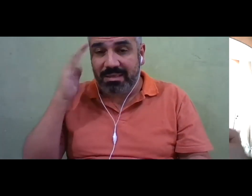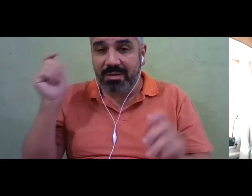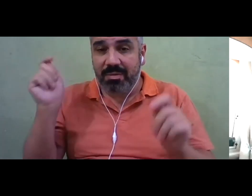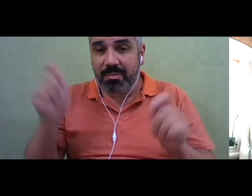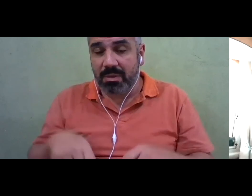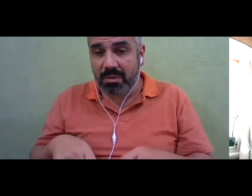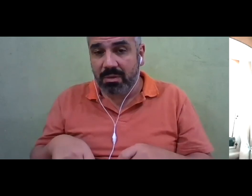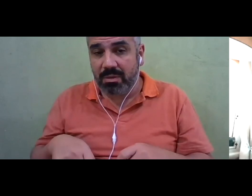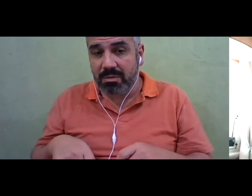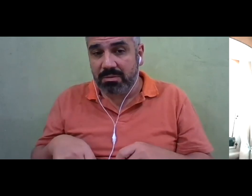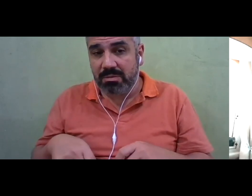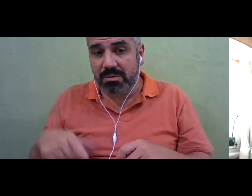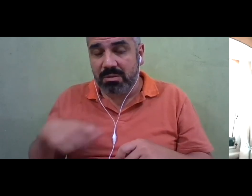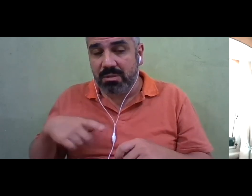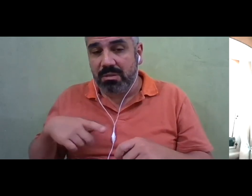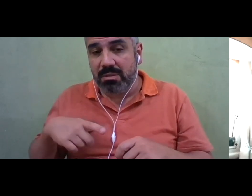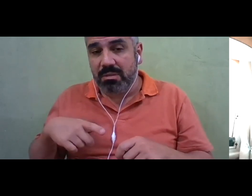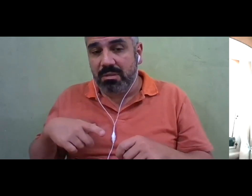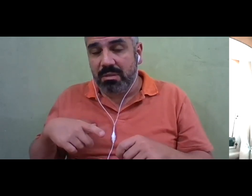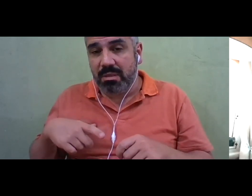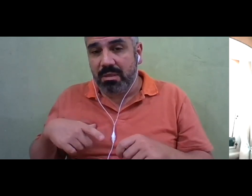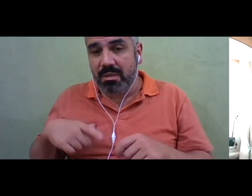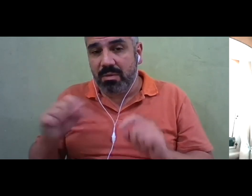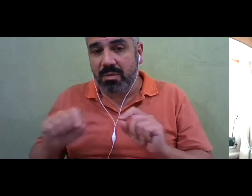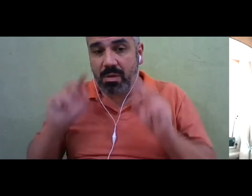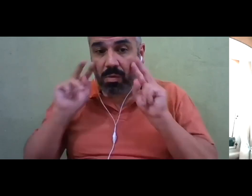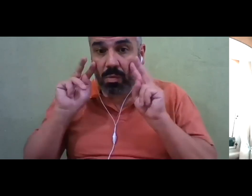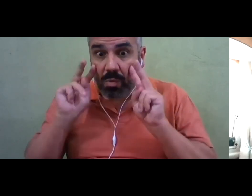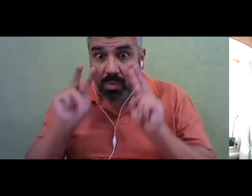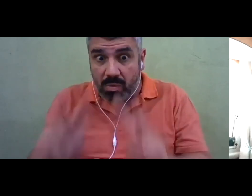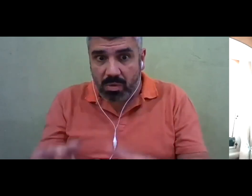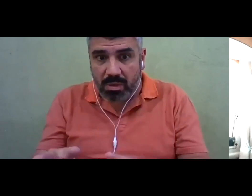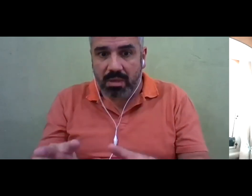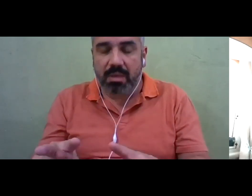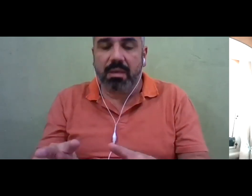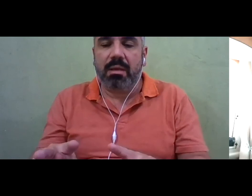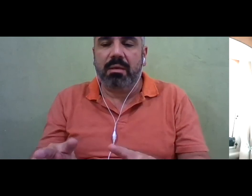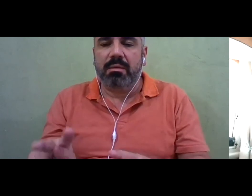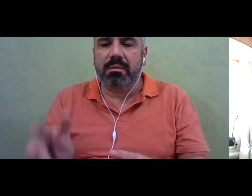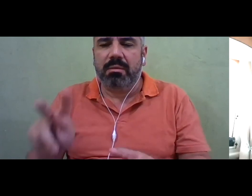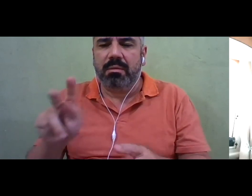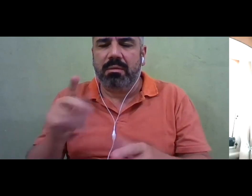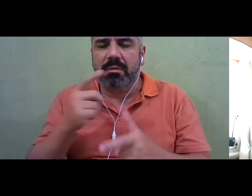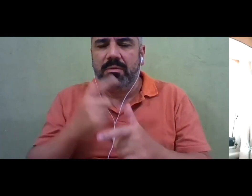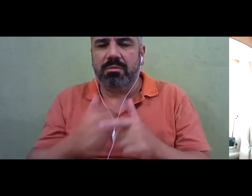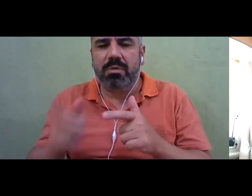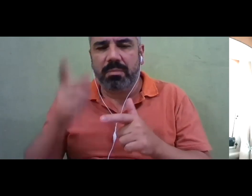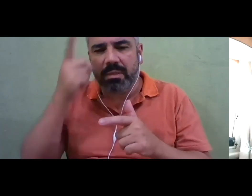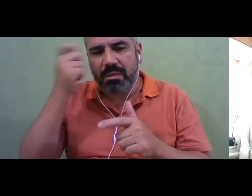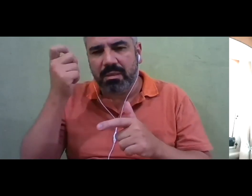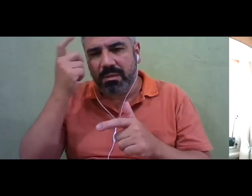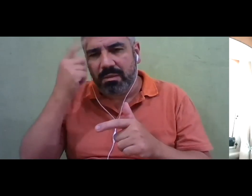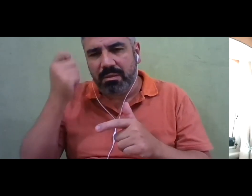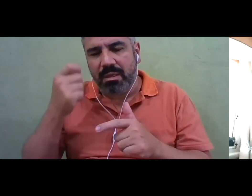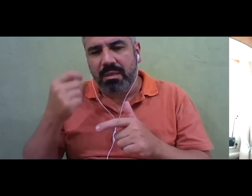in history. So that's what I mean, is that the idea doesn't come out of your own head